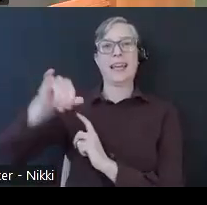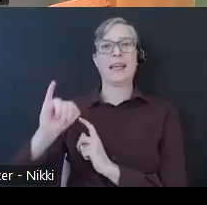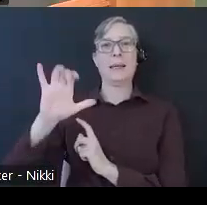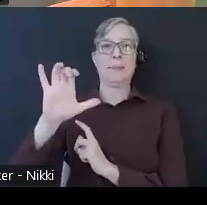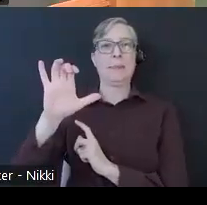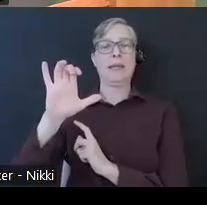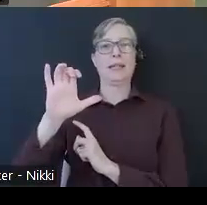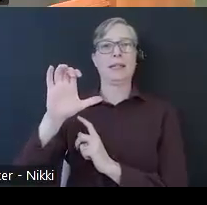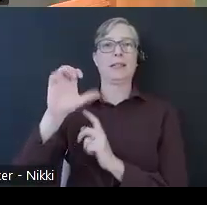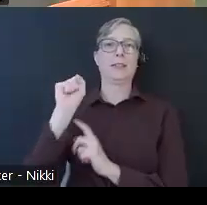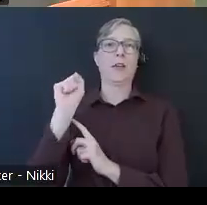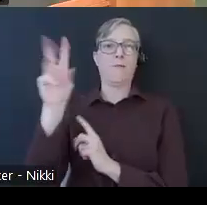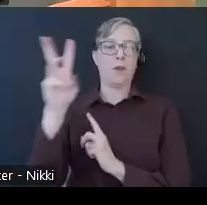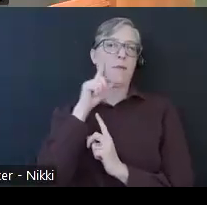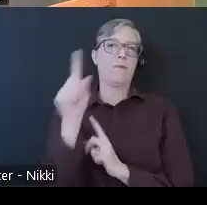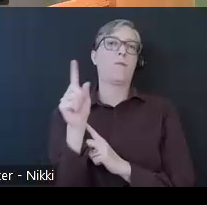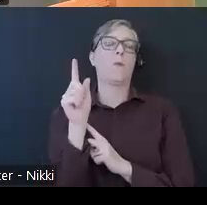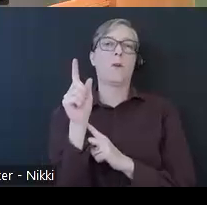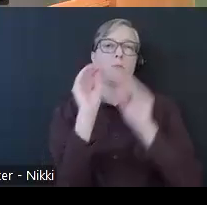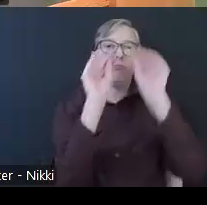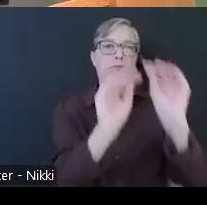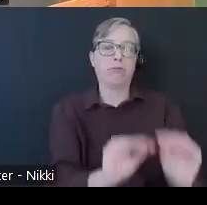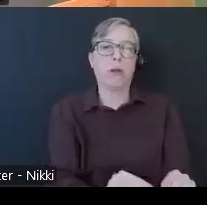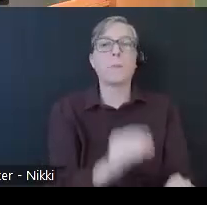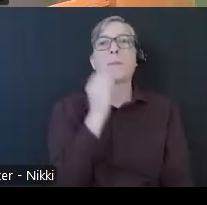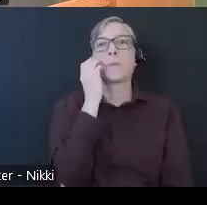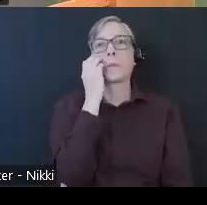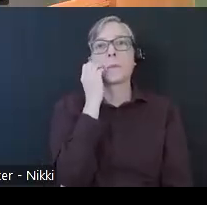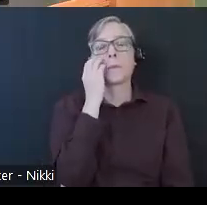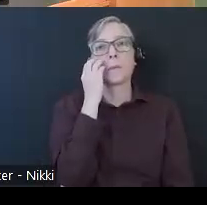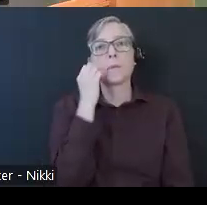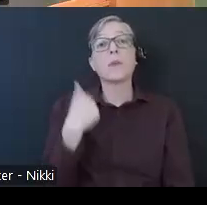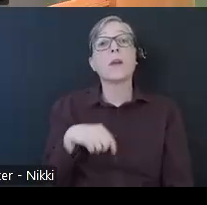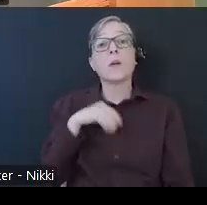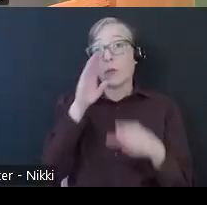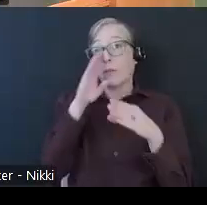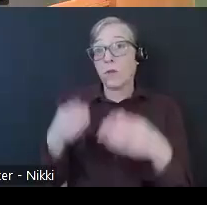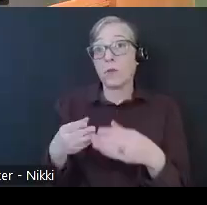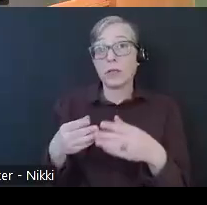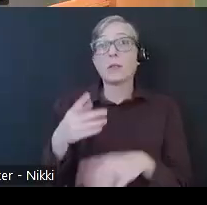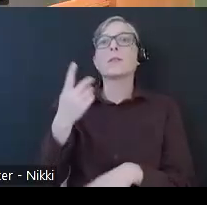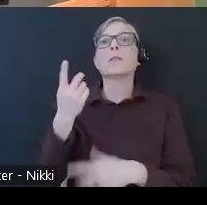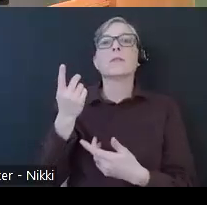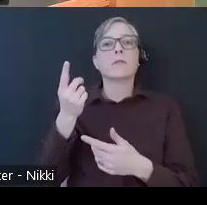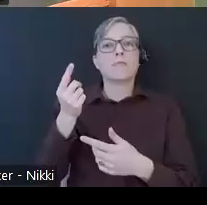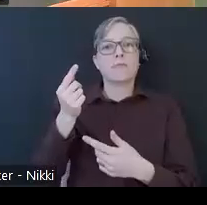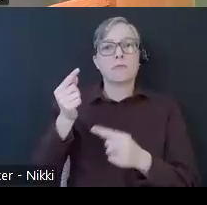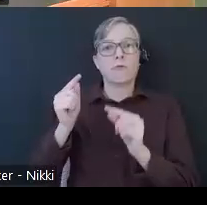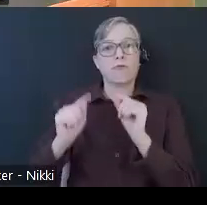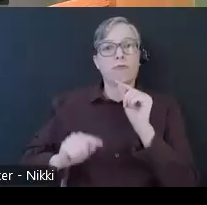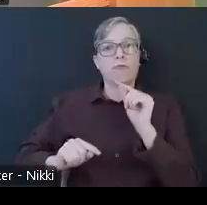registry screens. We focused on the newly randomized patients, the patients who are most symptomatic, and those who are completing the